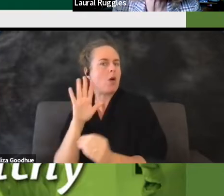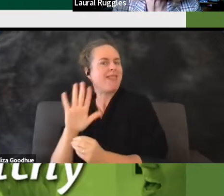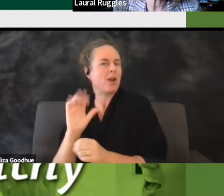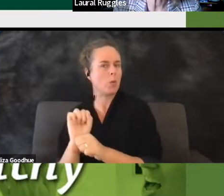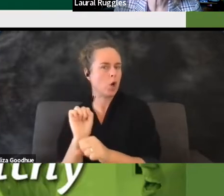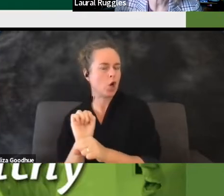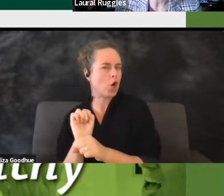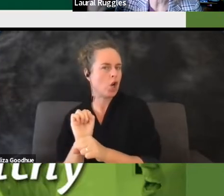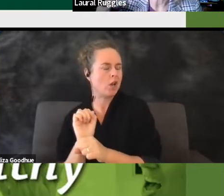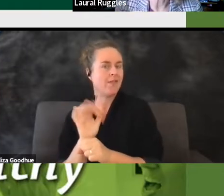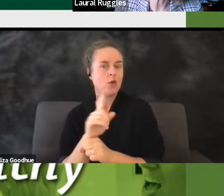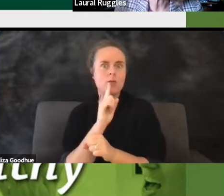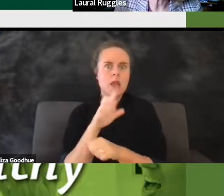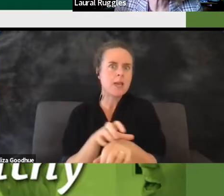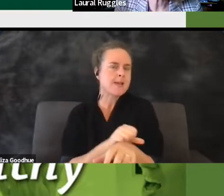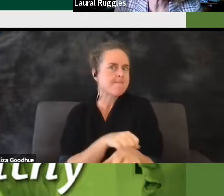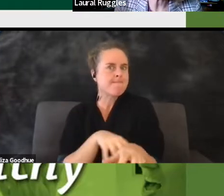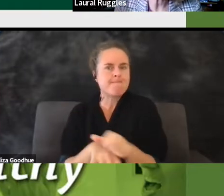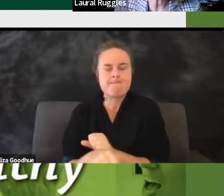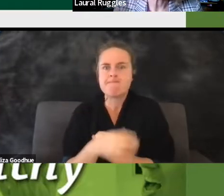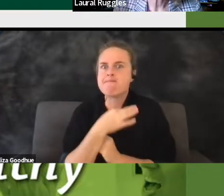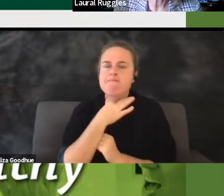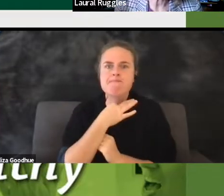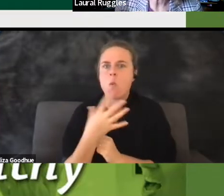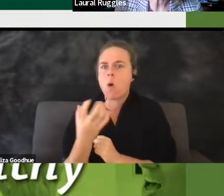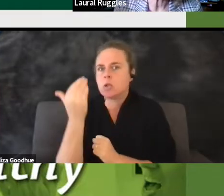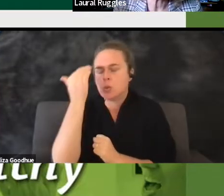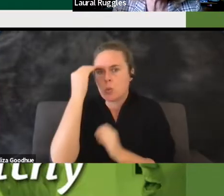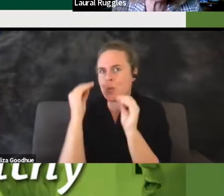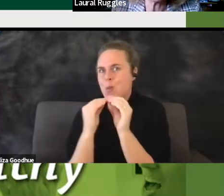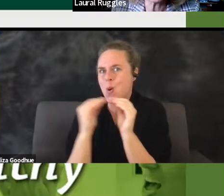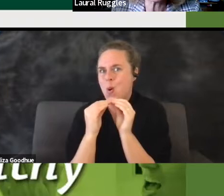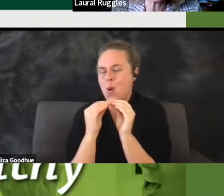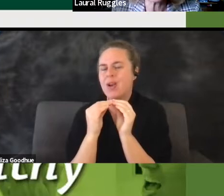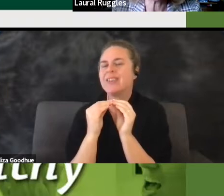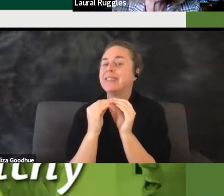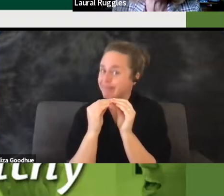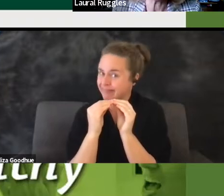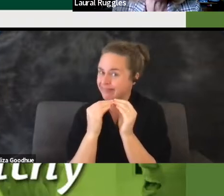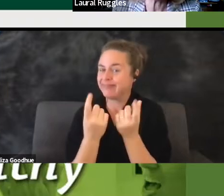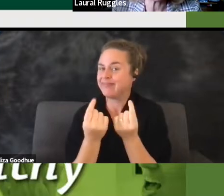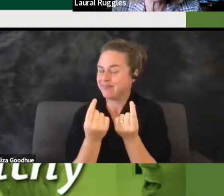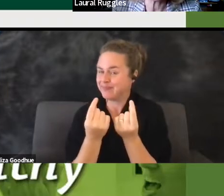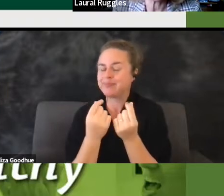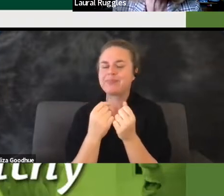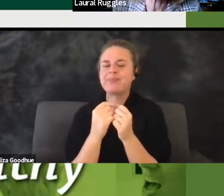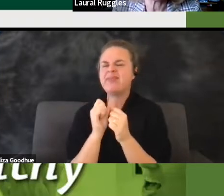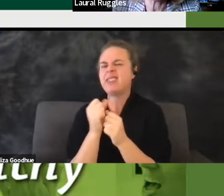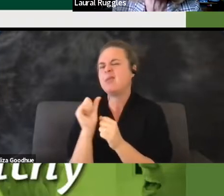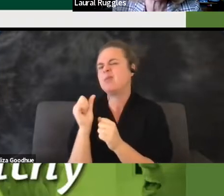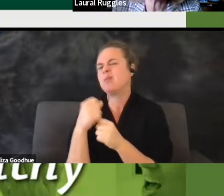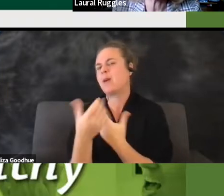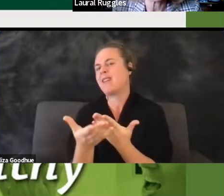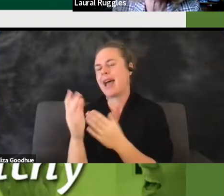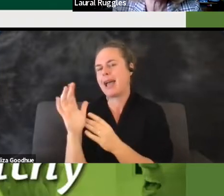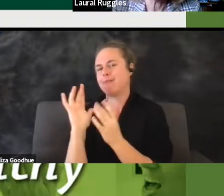if you really want to get into more specifics, the best I'm going to be able to do for you this morning is I can give you some contact